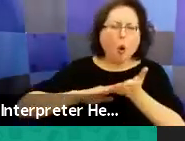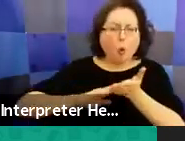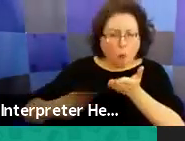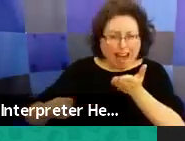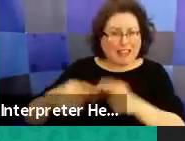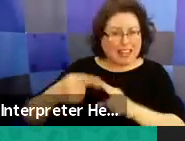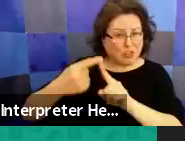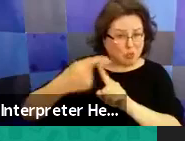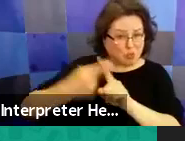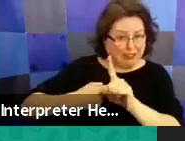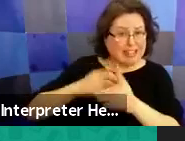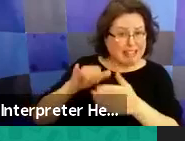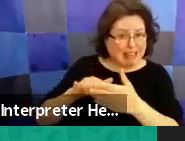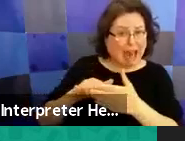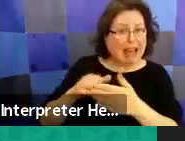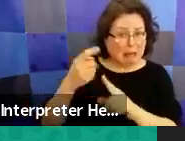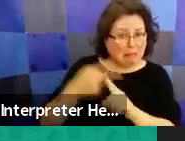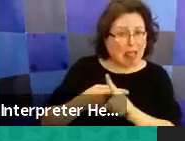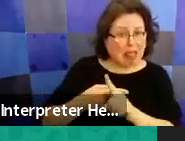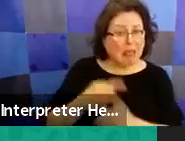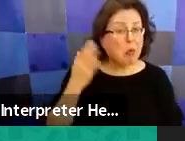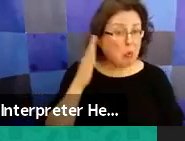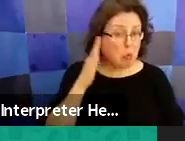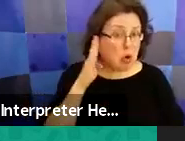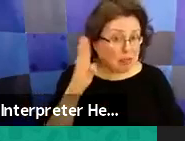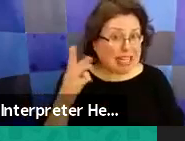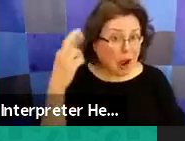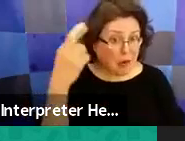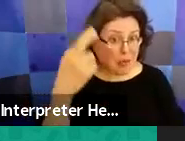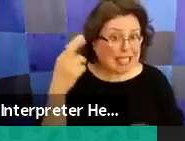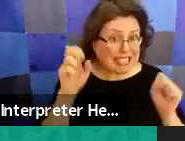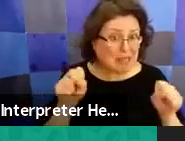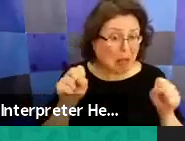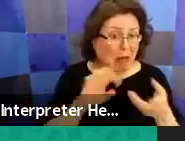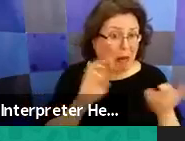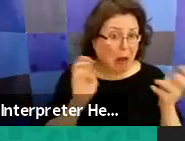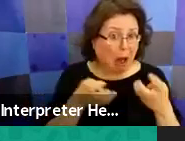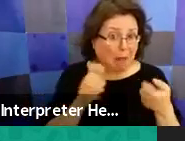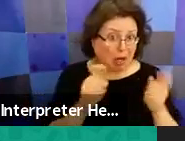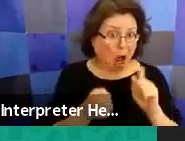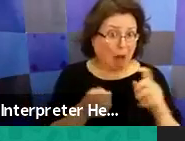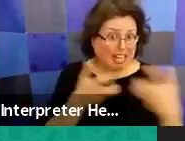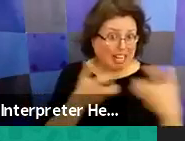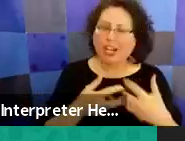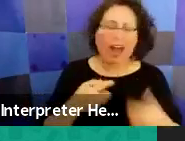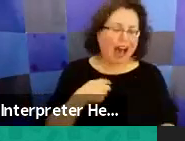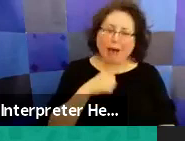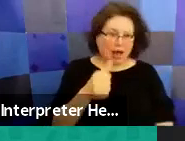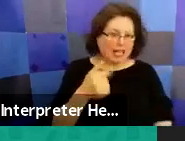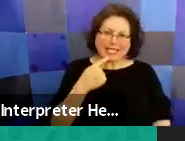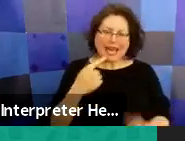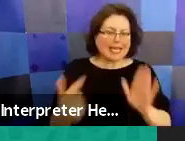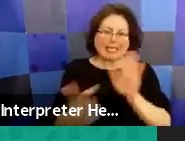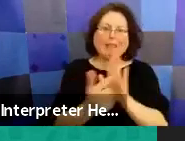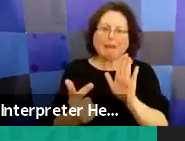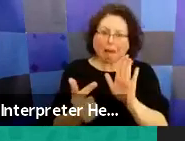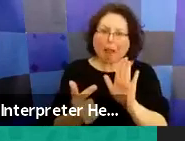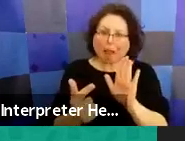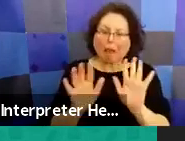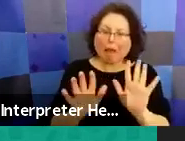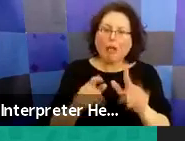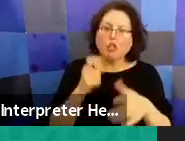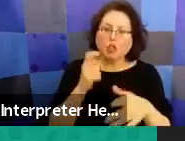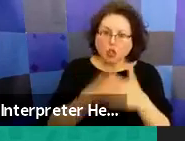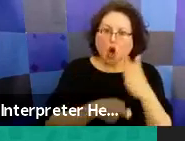that month would be a reasonable accommodation. So I wouldn't say that it's illegal for the landlord to charge rent, but I would